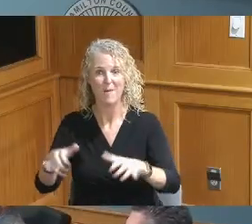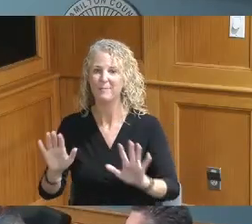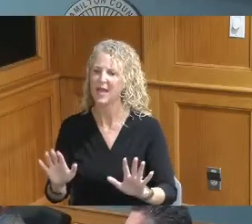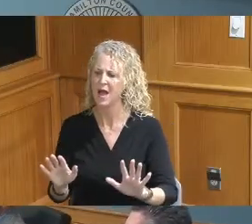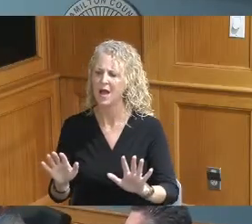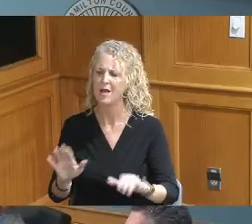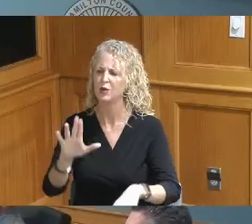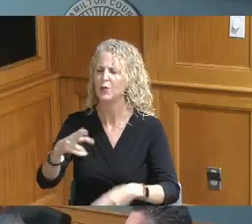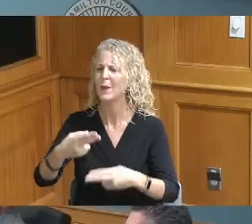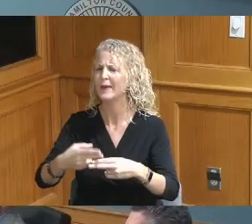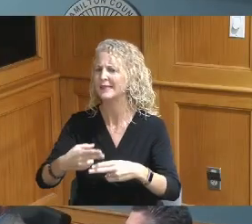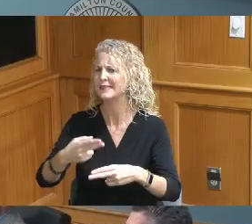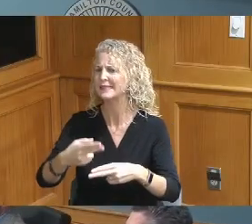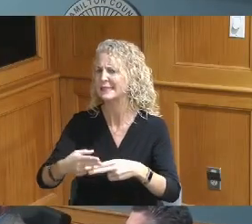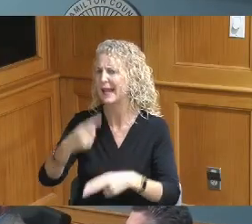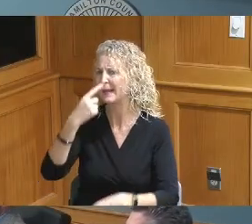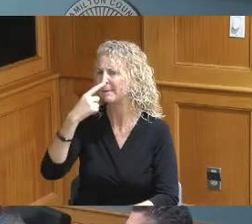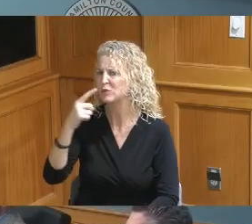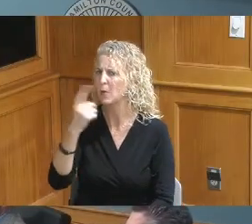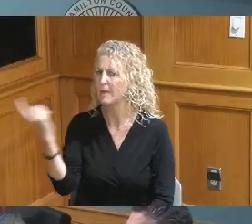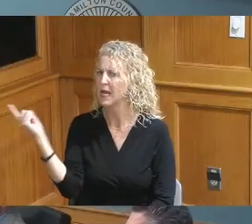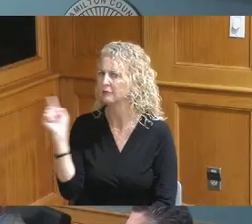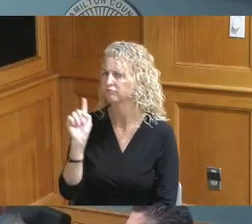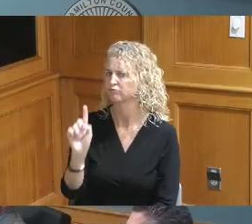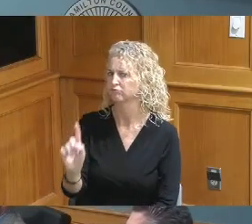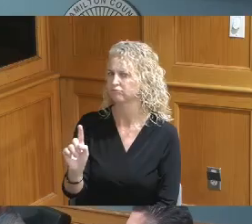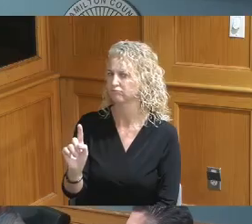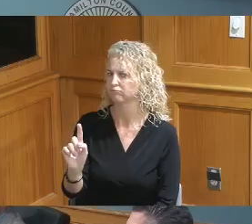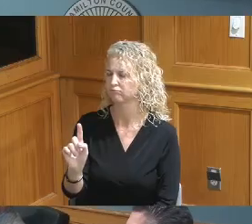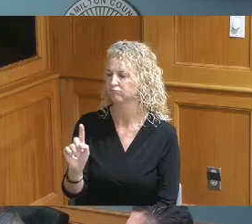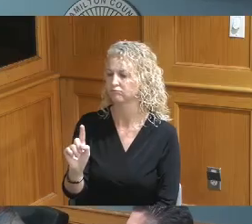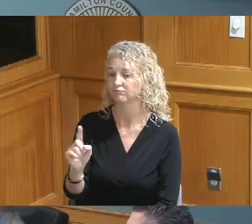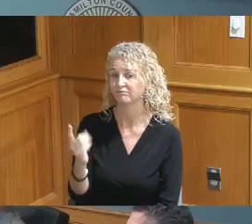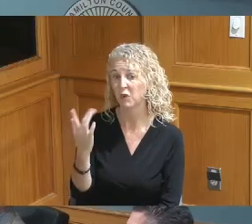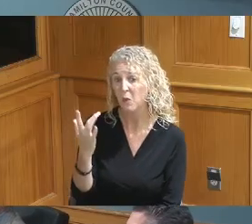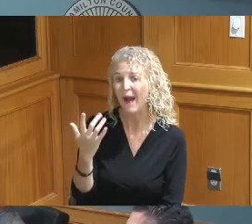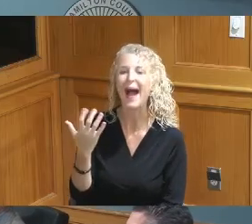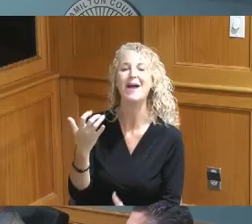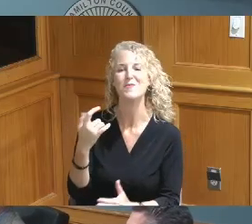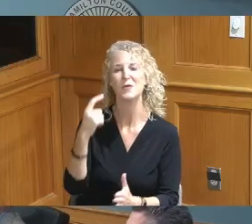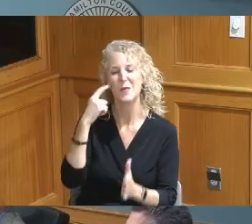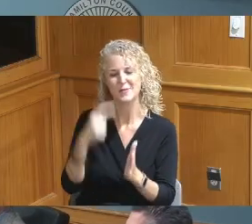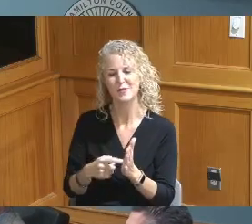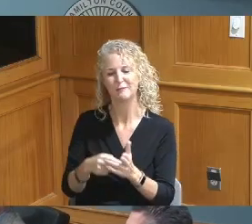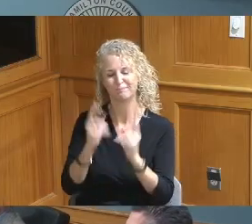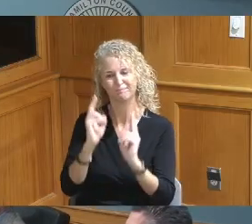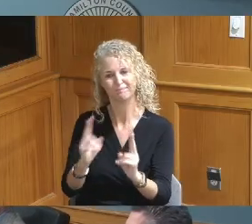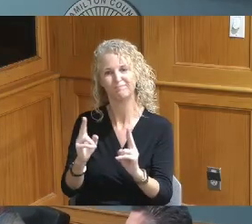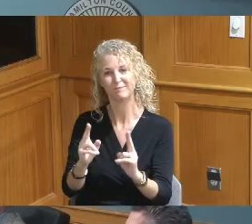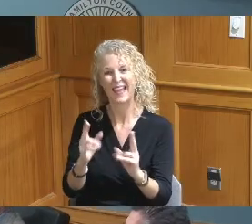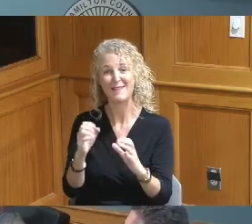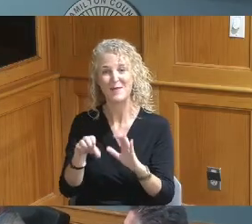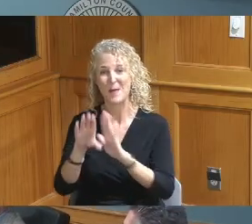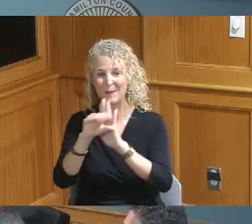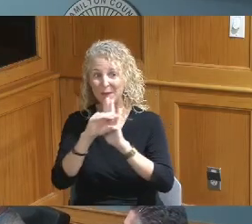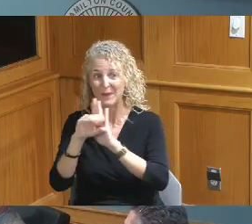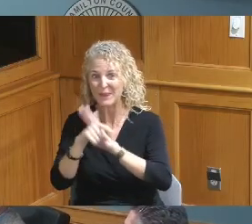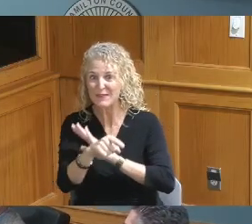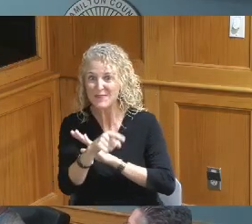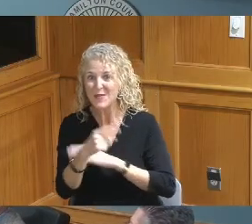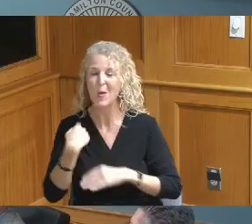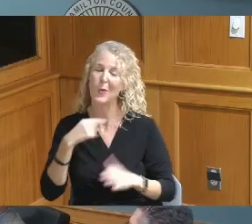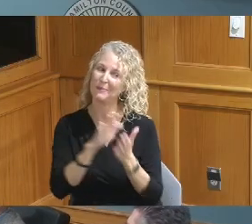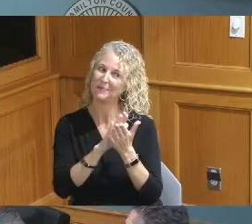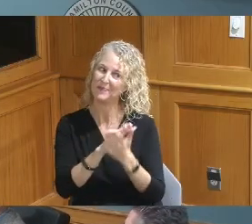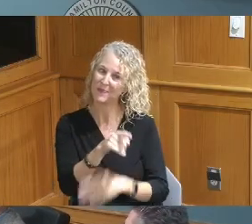what, when we call your name, please come forward to the podium so that we can recognize you and you can be on camera while we're saying nice